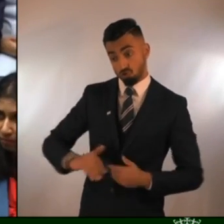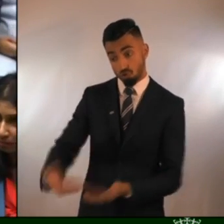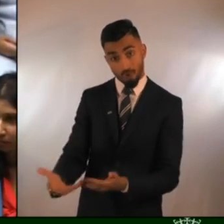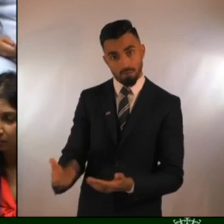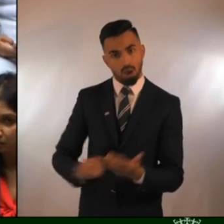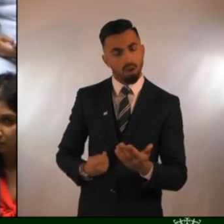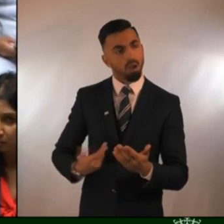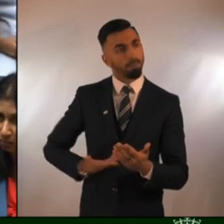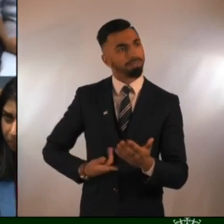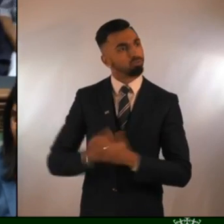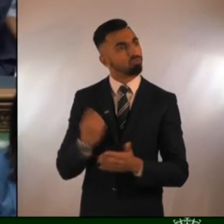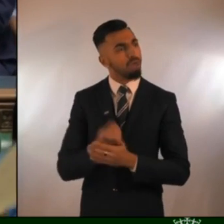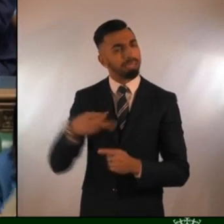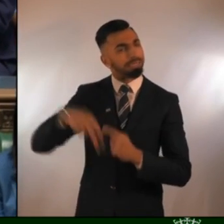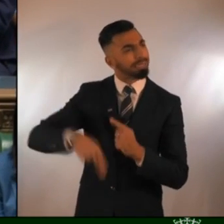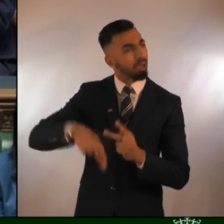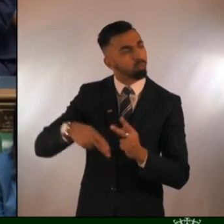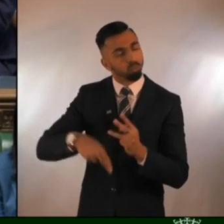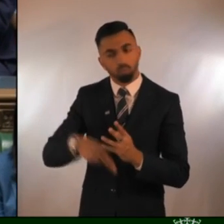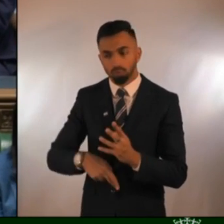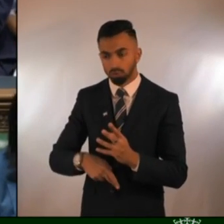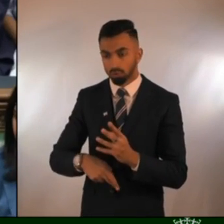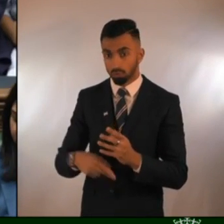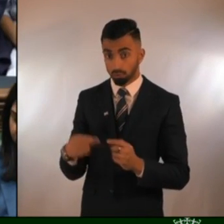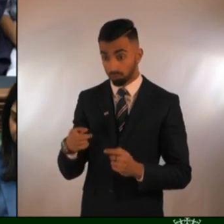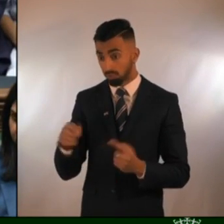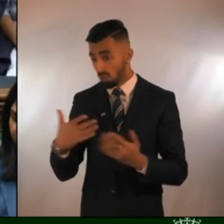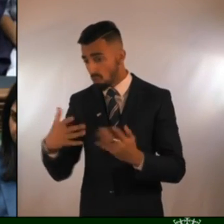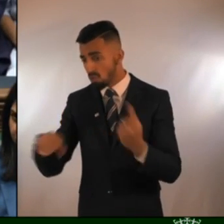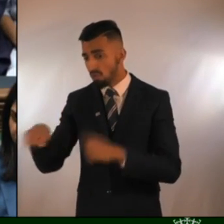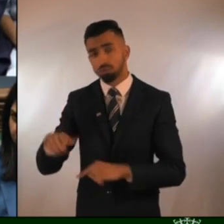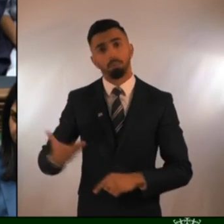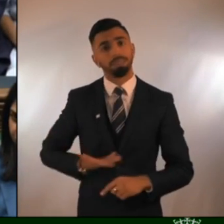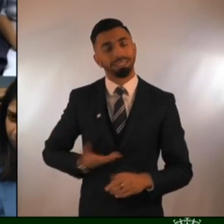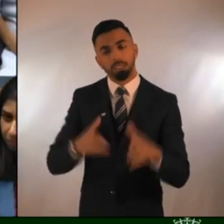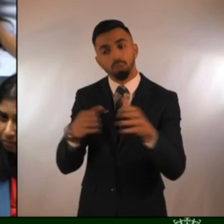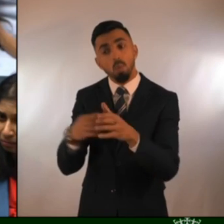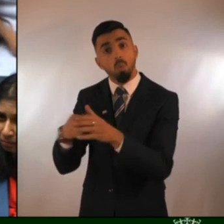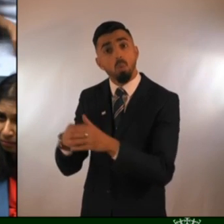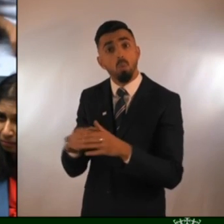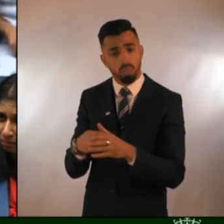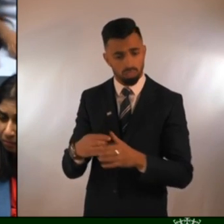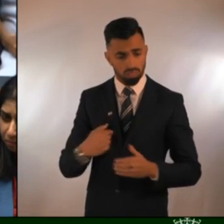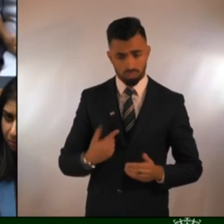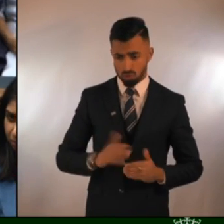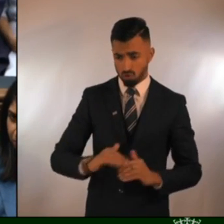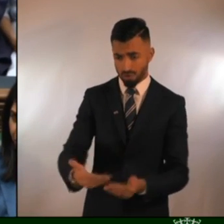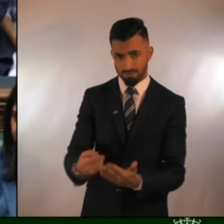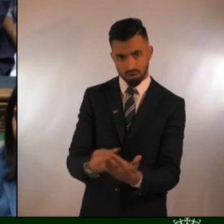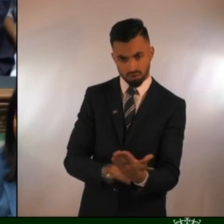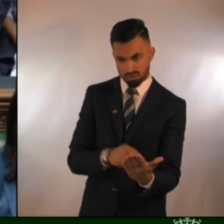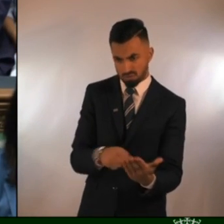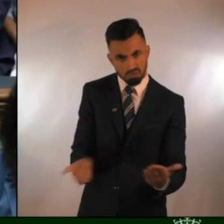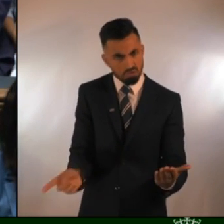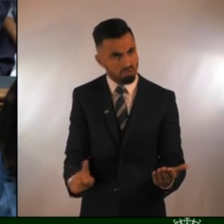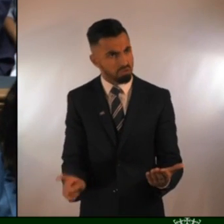no business rates, so would not benefit from this policy. So to support them to manage their fixed costs,